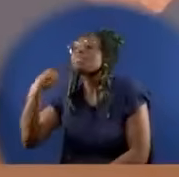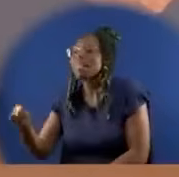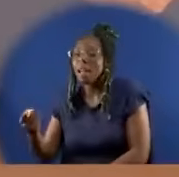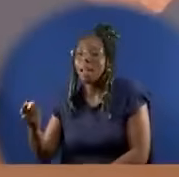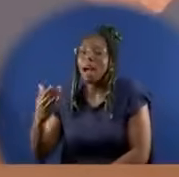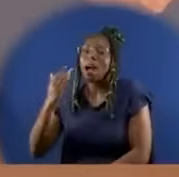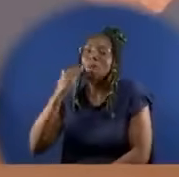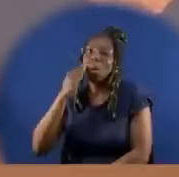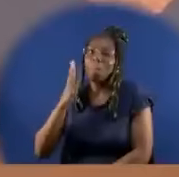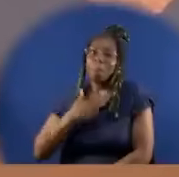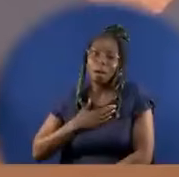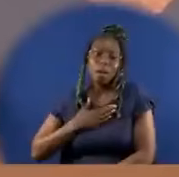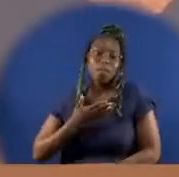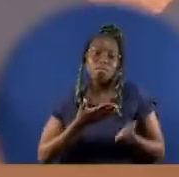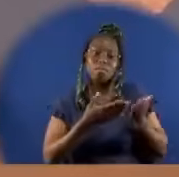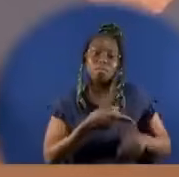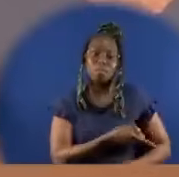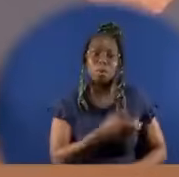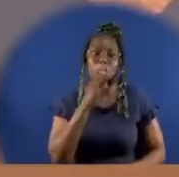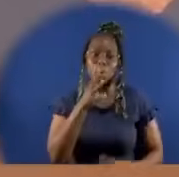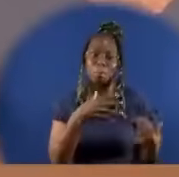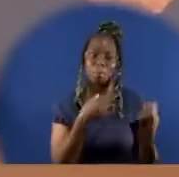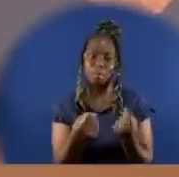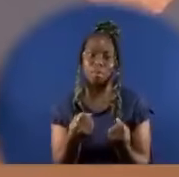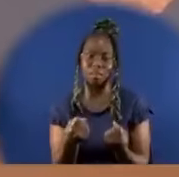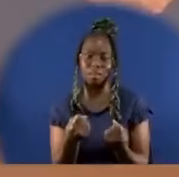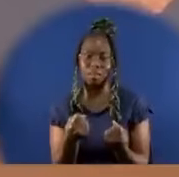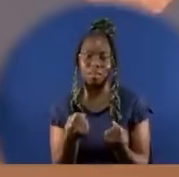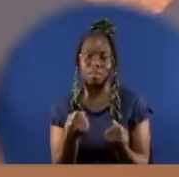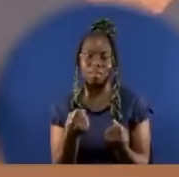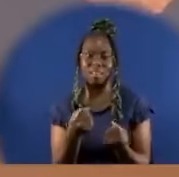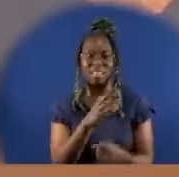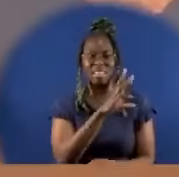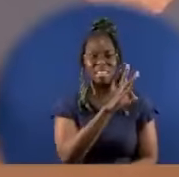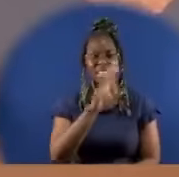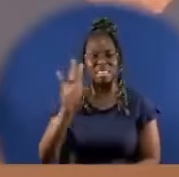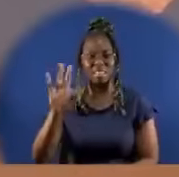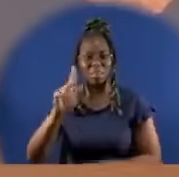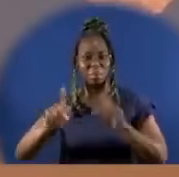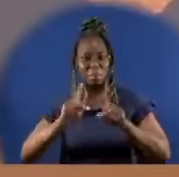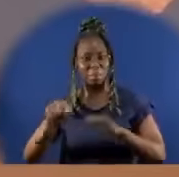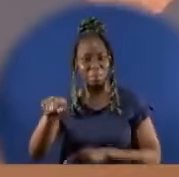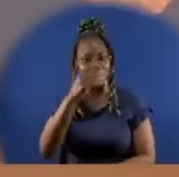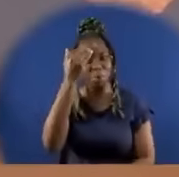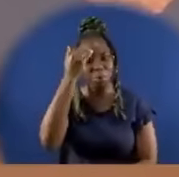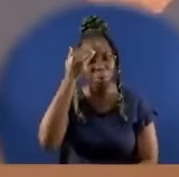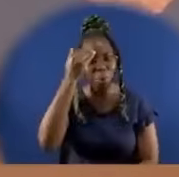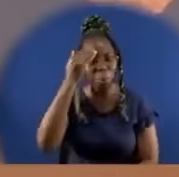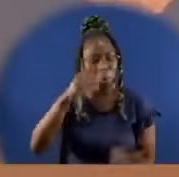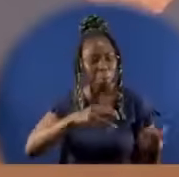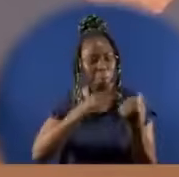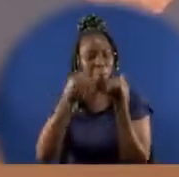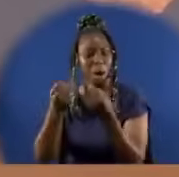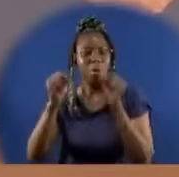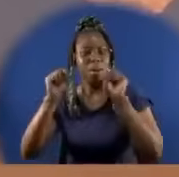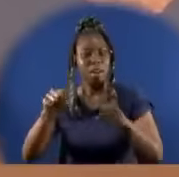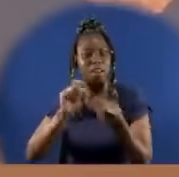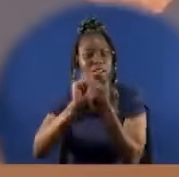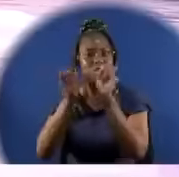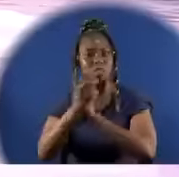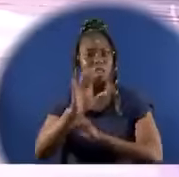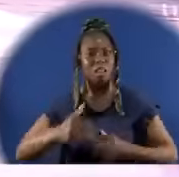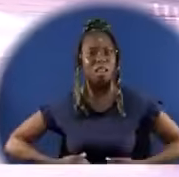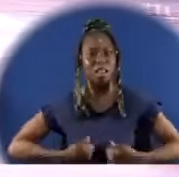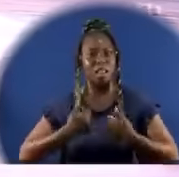need 6 or 7 people in here who still believe that the word of God has power to effectuate change in your life, to open up your